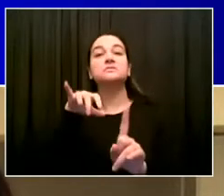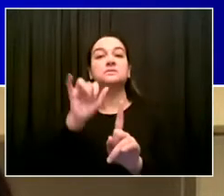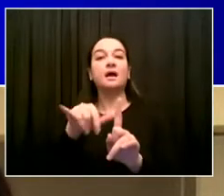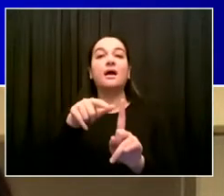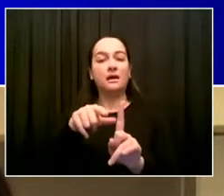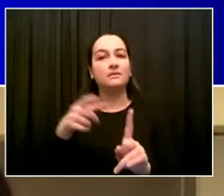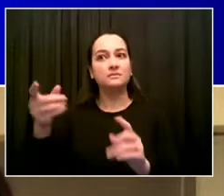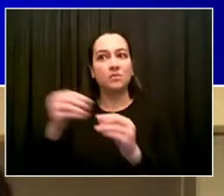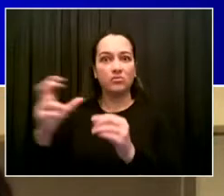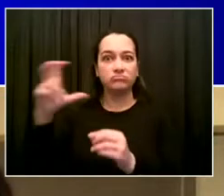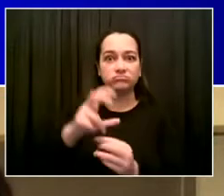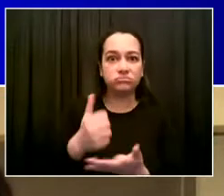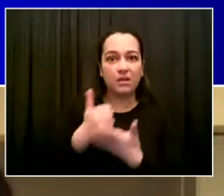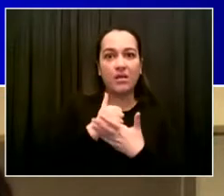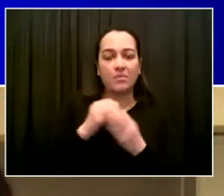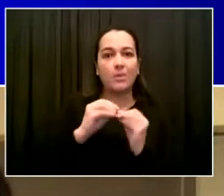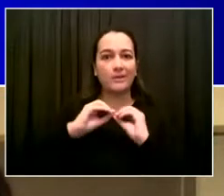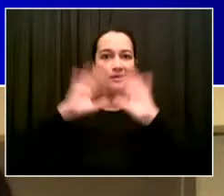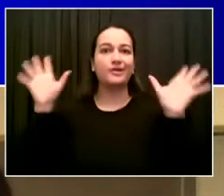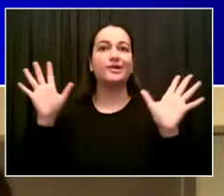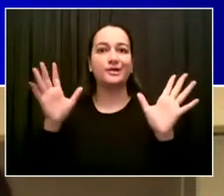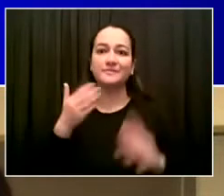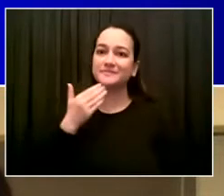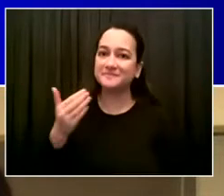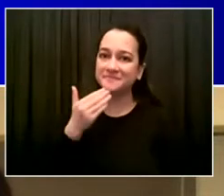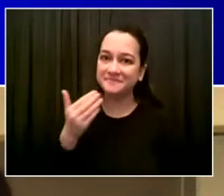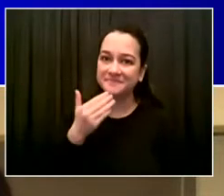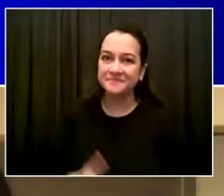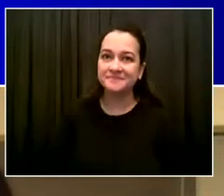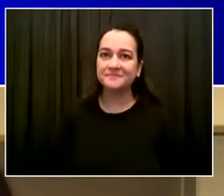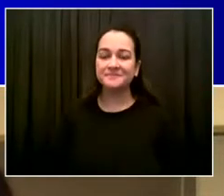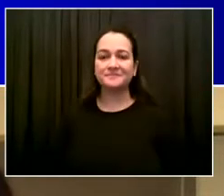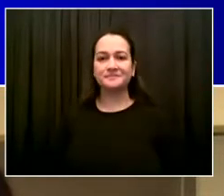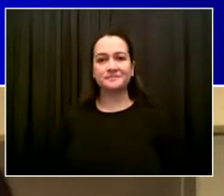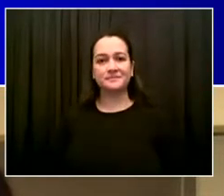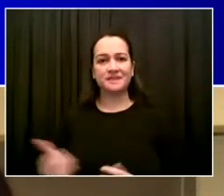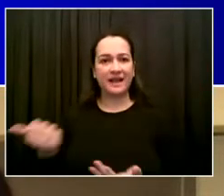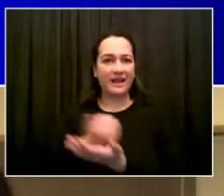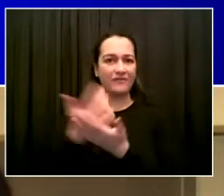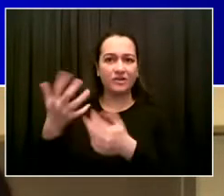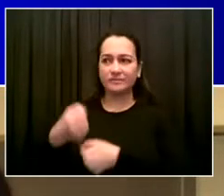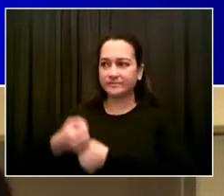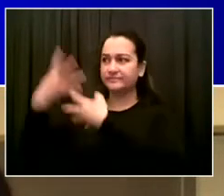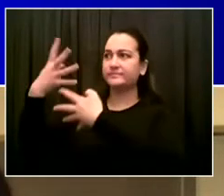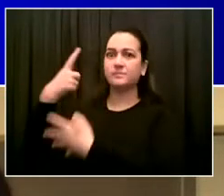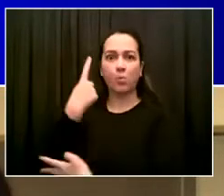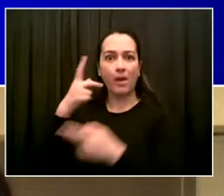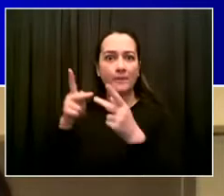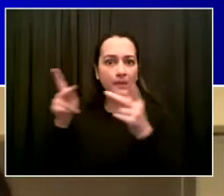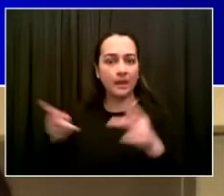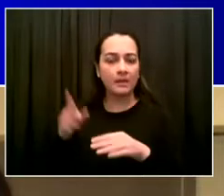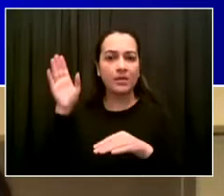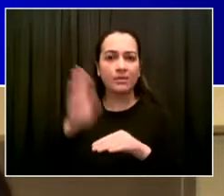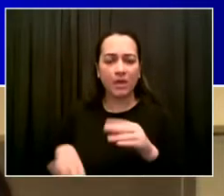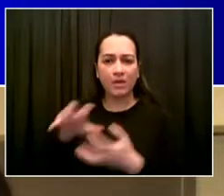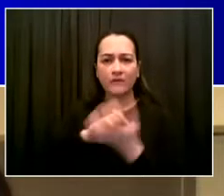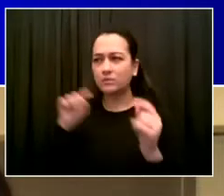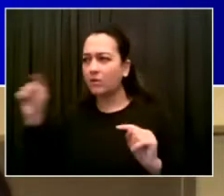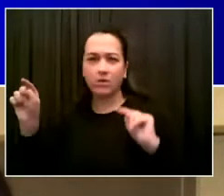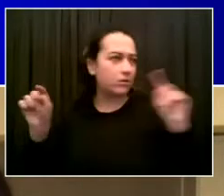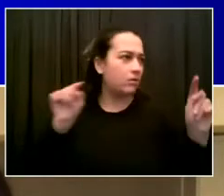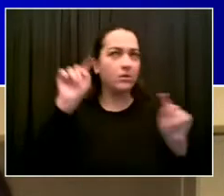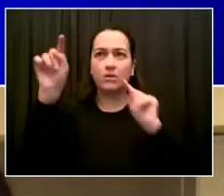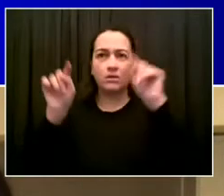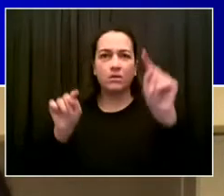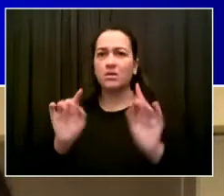difference maker. So thank you. Really appreciate your commitment. Thank you to Google. Thank you to Hudson Guild. And Doctor, I